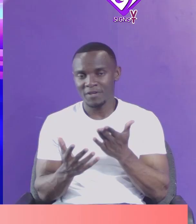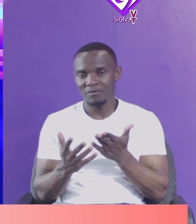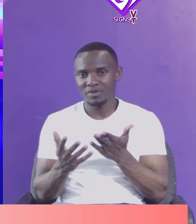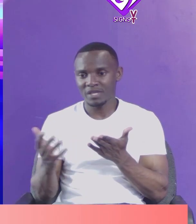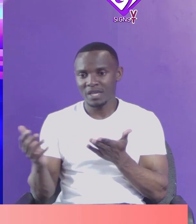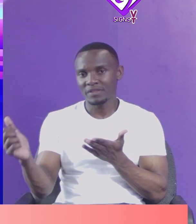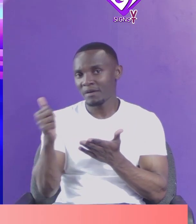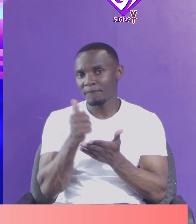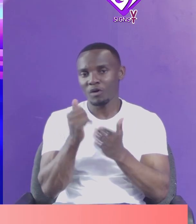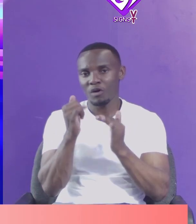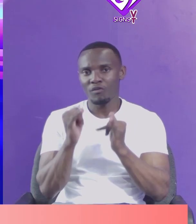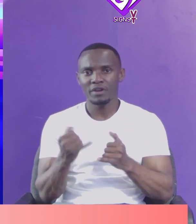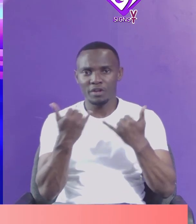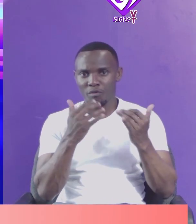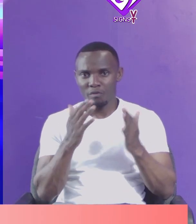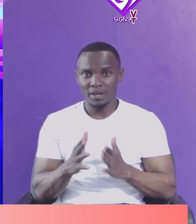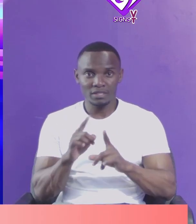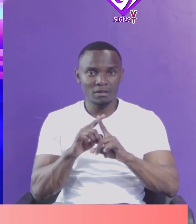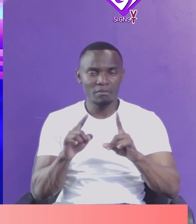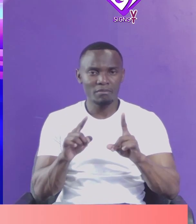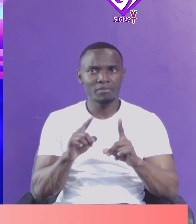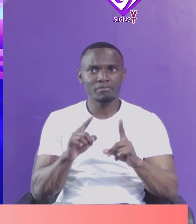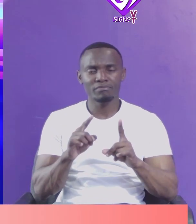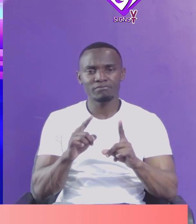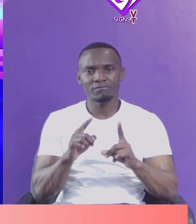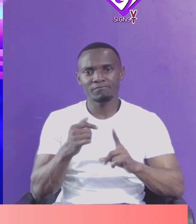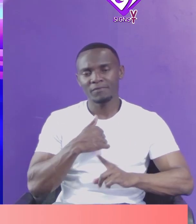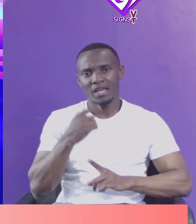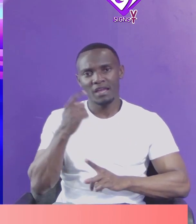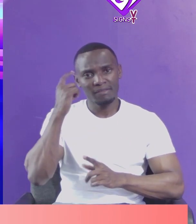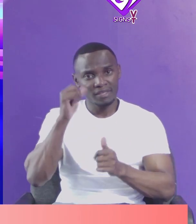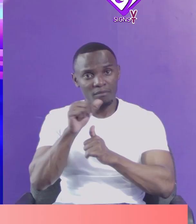players. But because I think about like transition